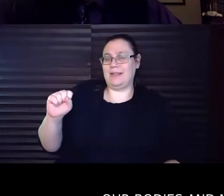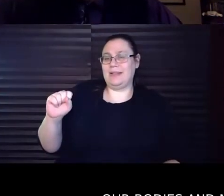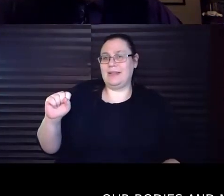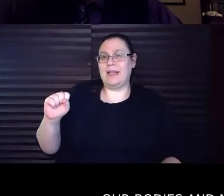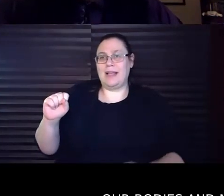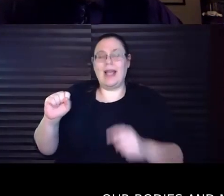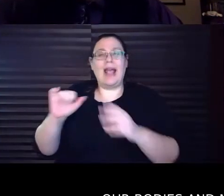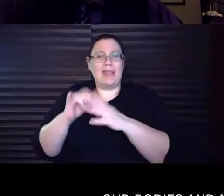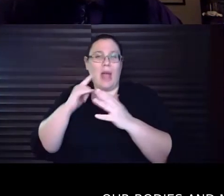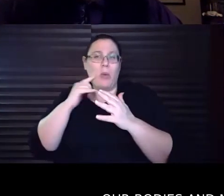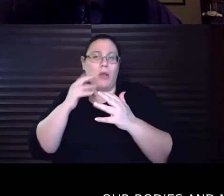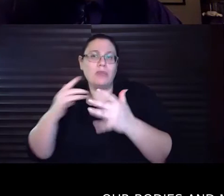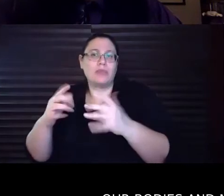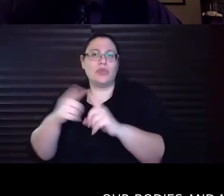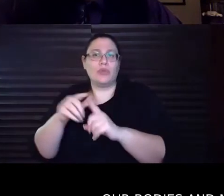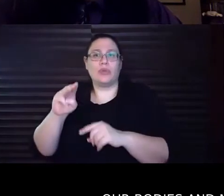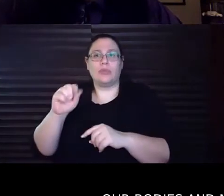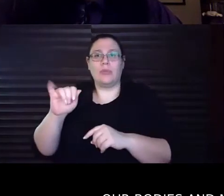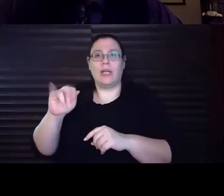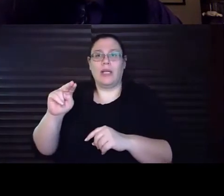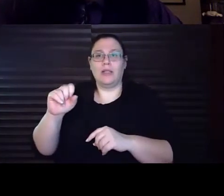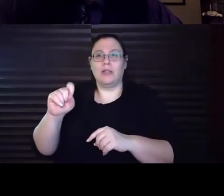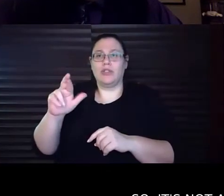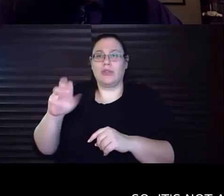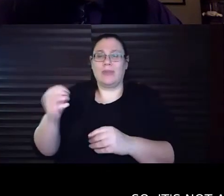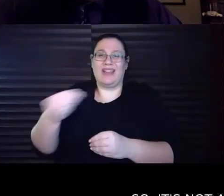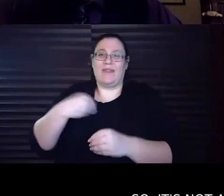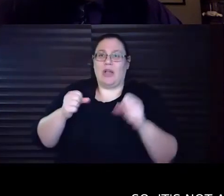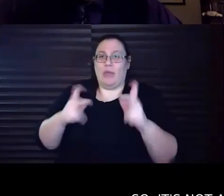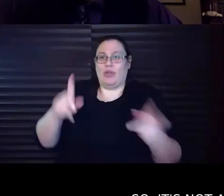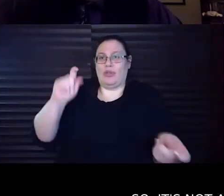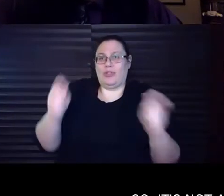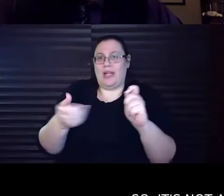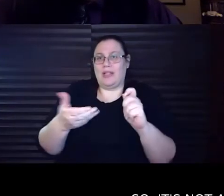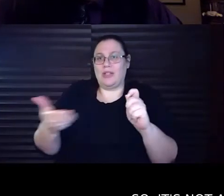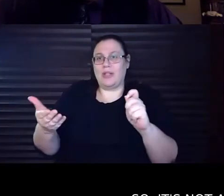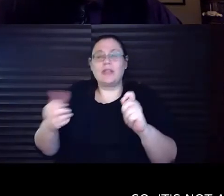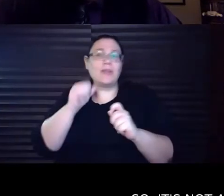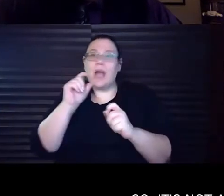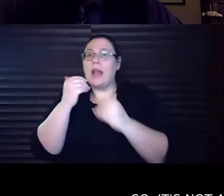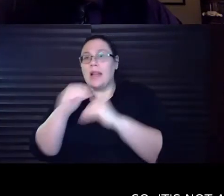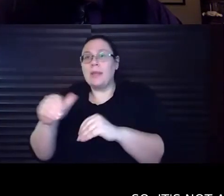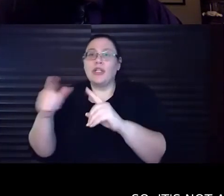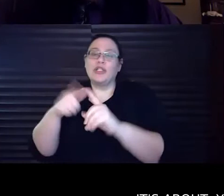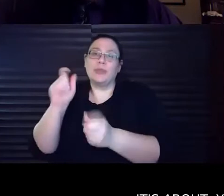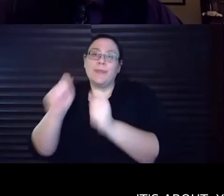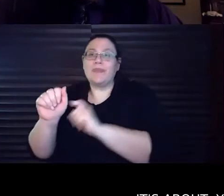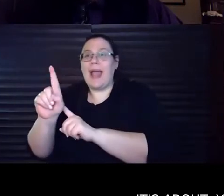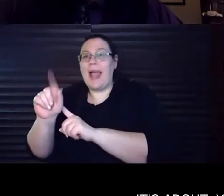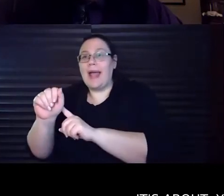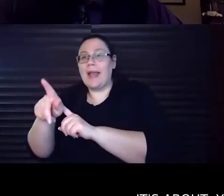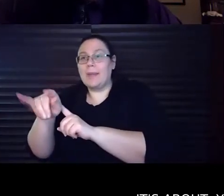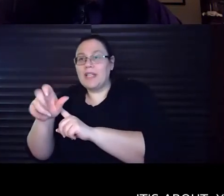the mainstream and then have an opportunity to change things. So it's not always about adaptation and accommodation. It's